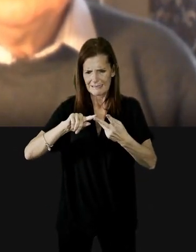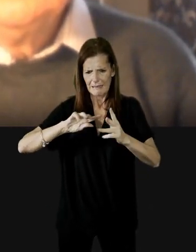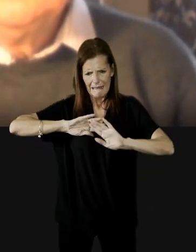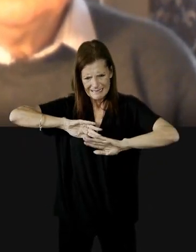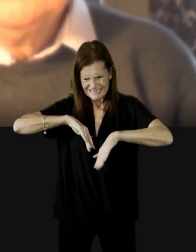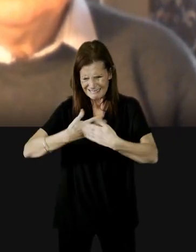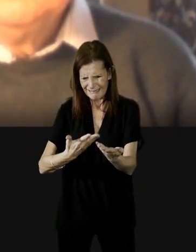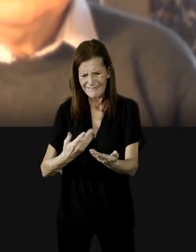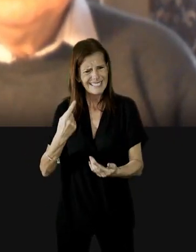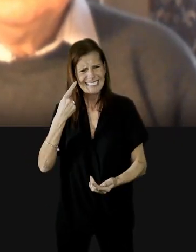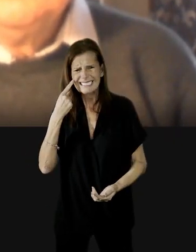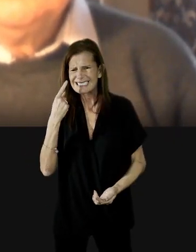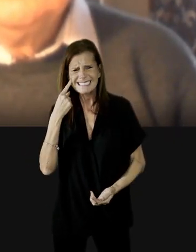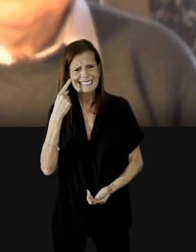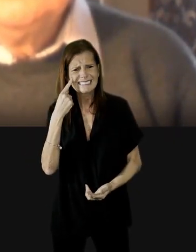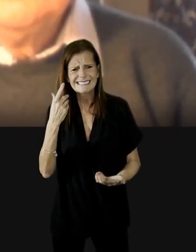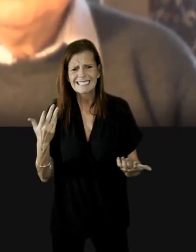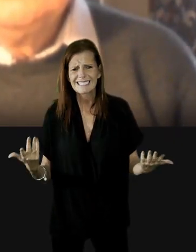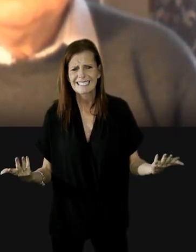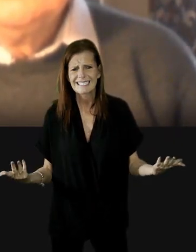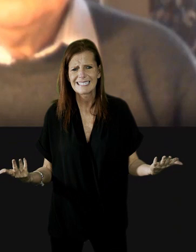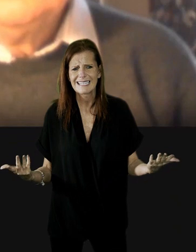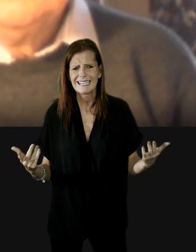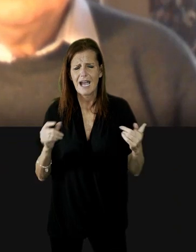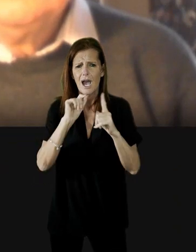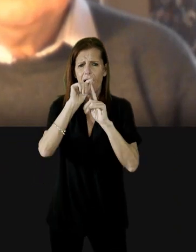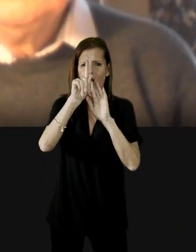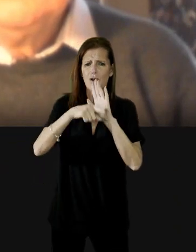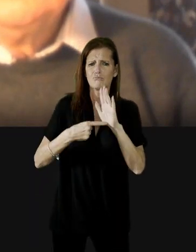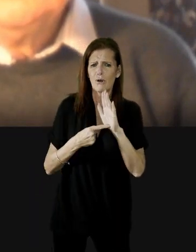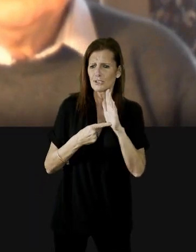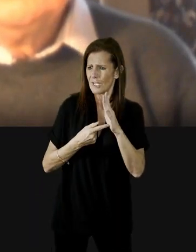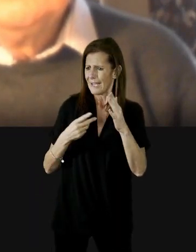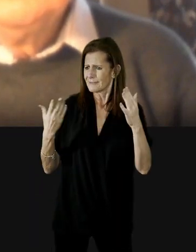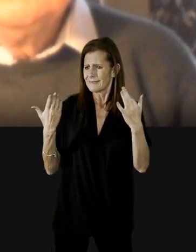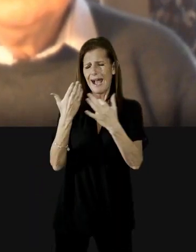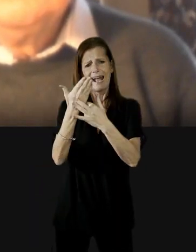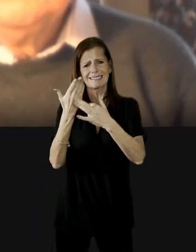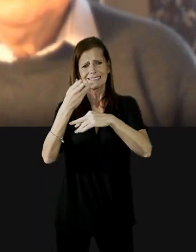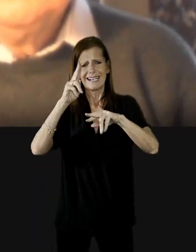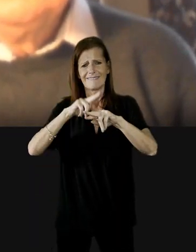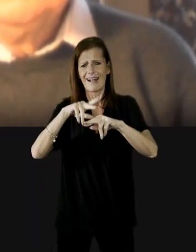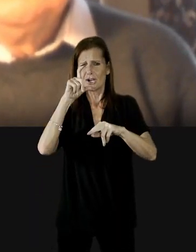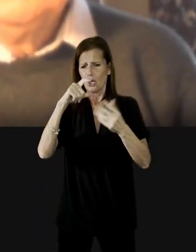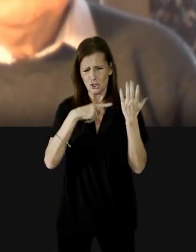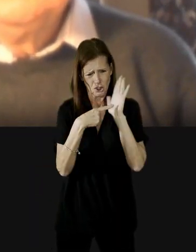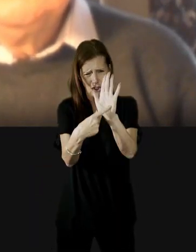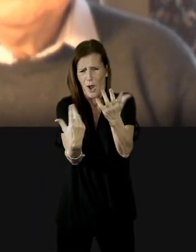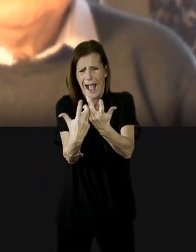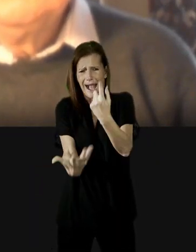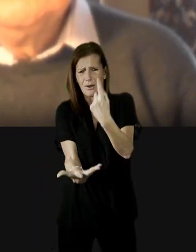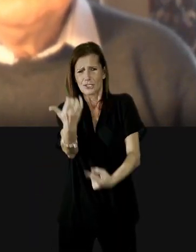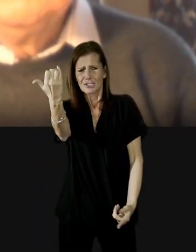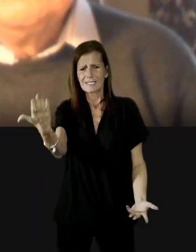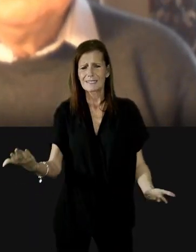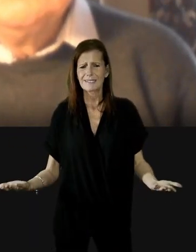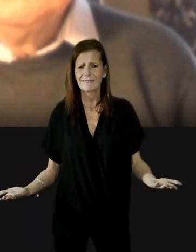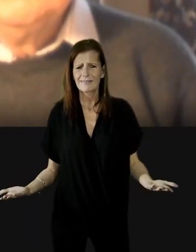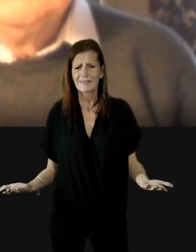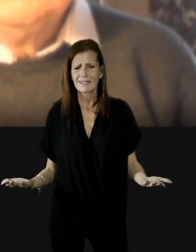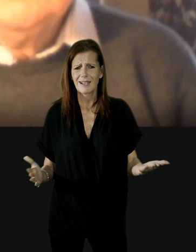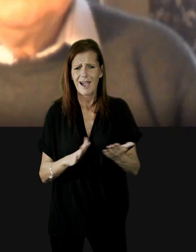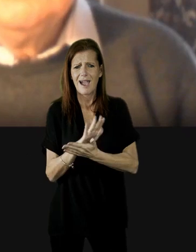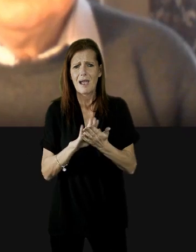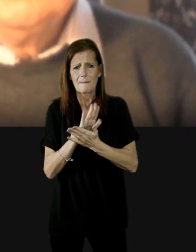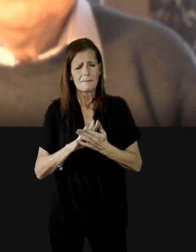deliver is straightforward, and we've got projects like the Access Fylde Coast that show how it can be done. So I